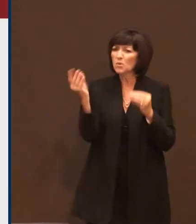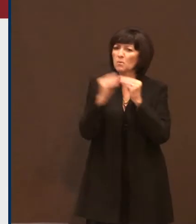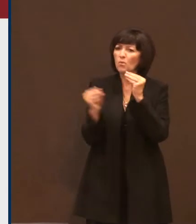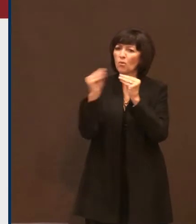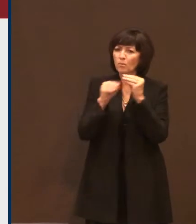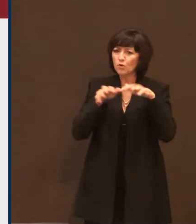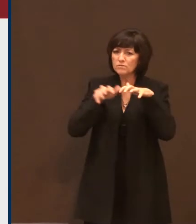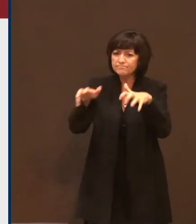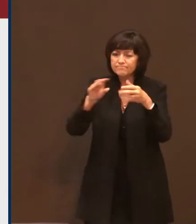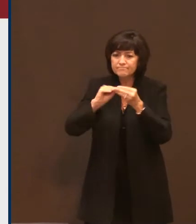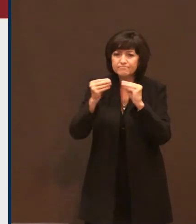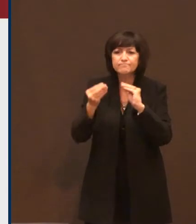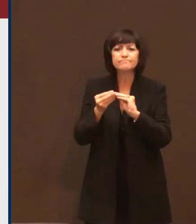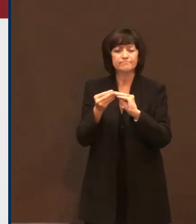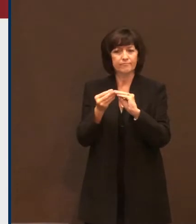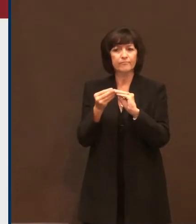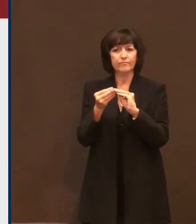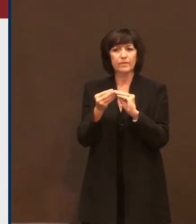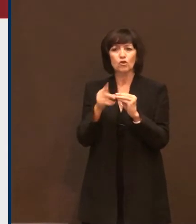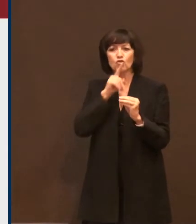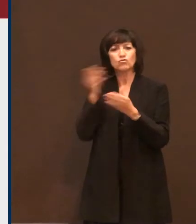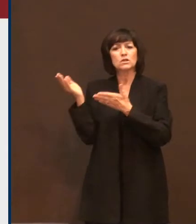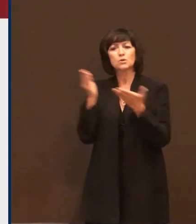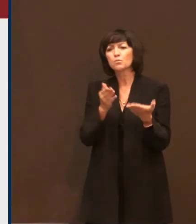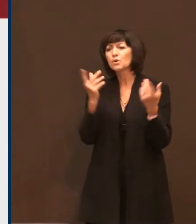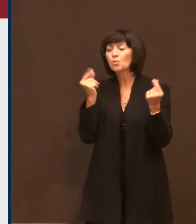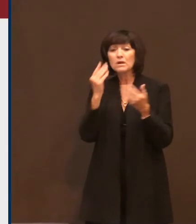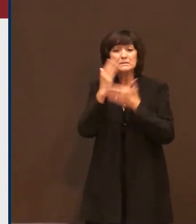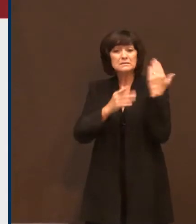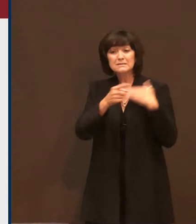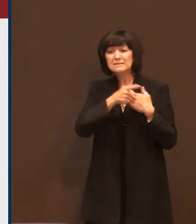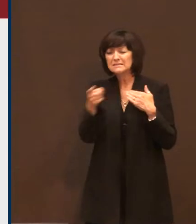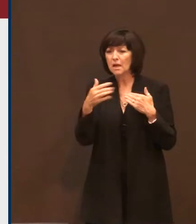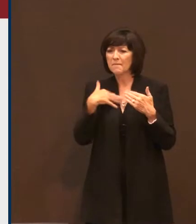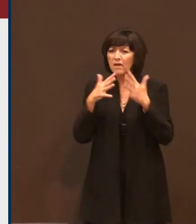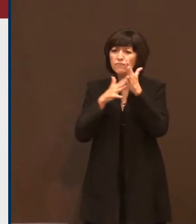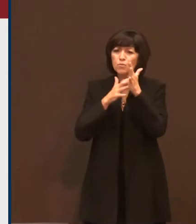talked about, but really bringing, whether it's housing or